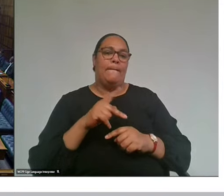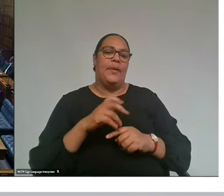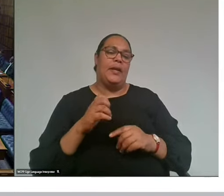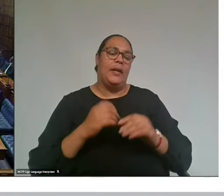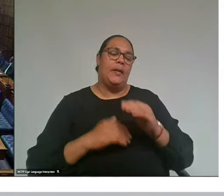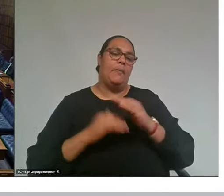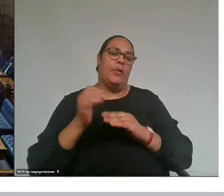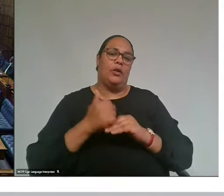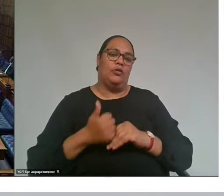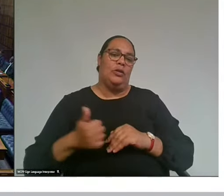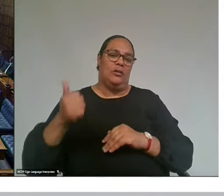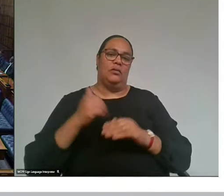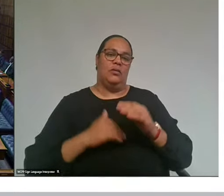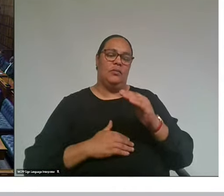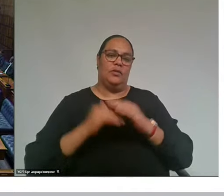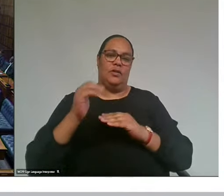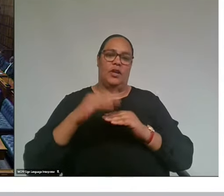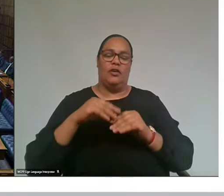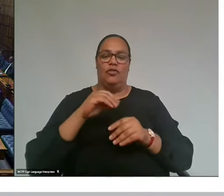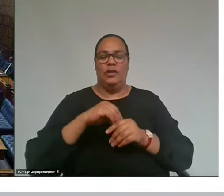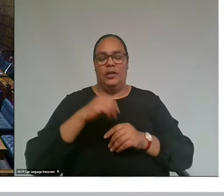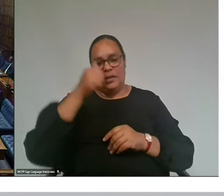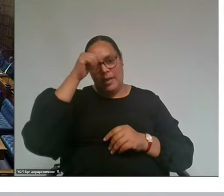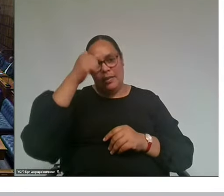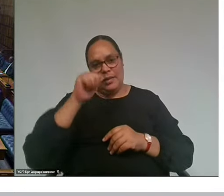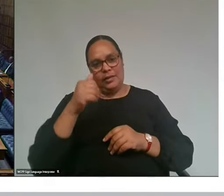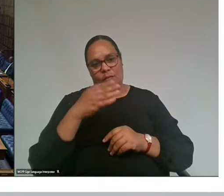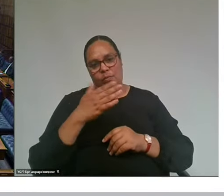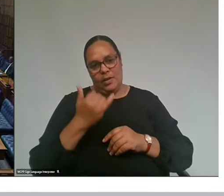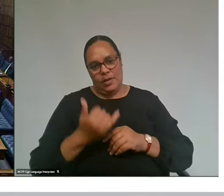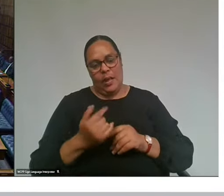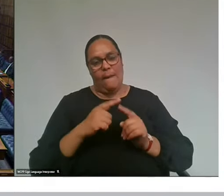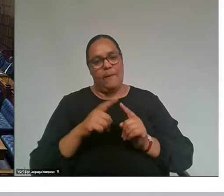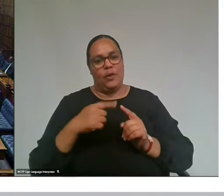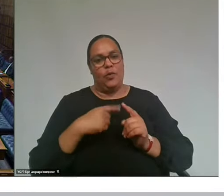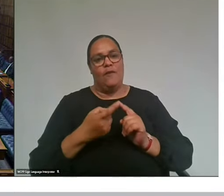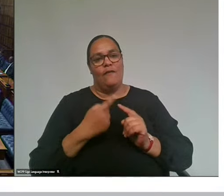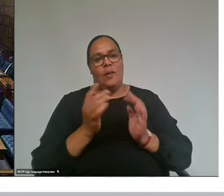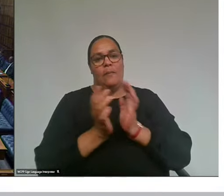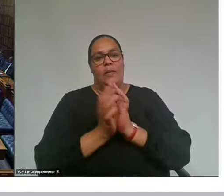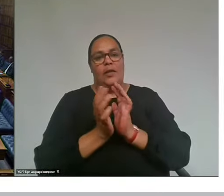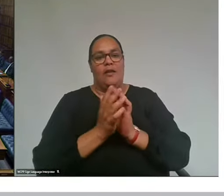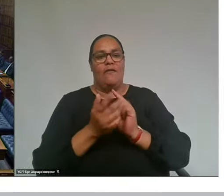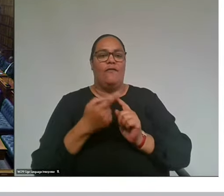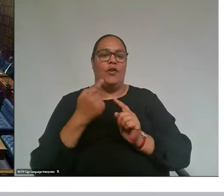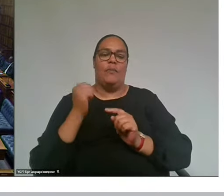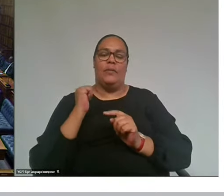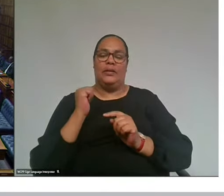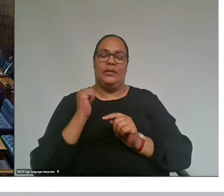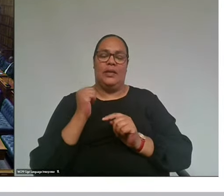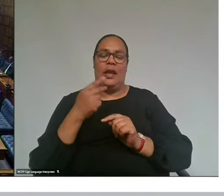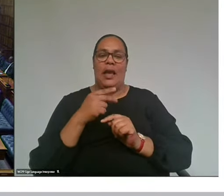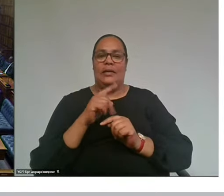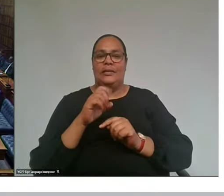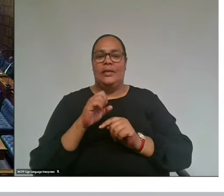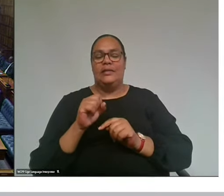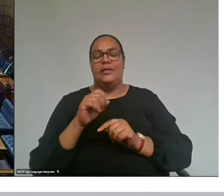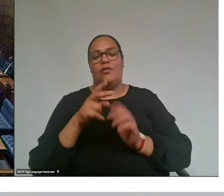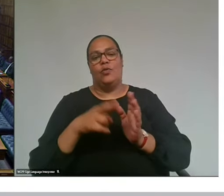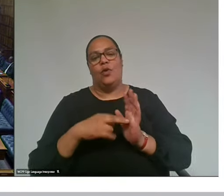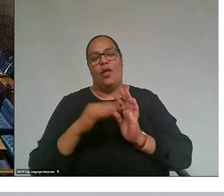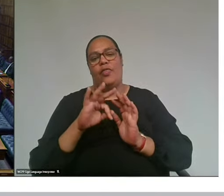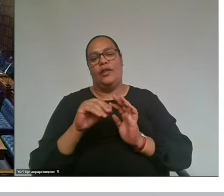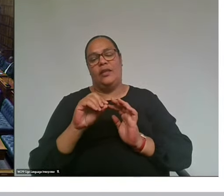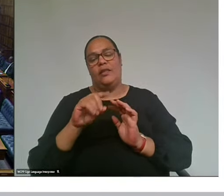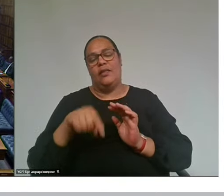structures um in Atlantis at present in fact we came from a meeting from high sense yesterday requiring 30,000 square